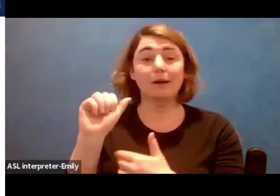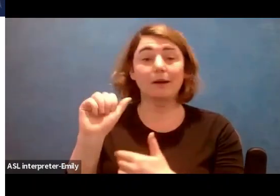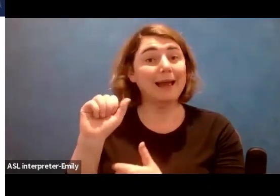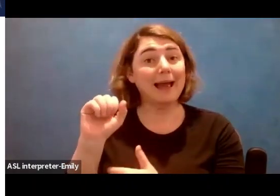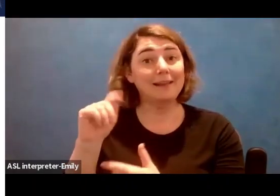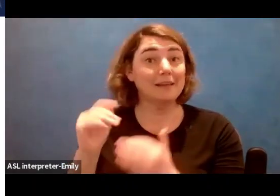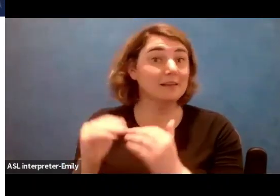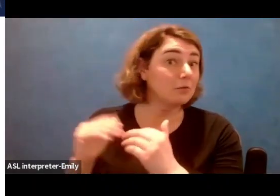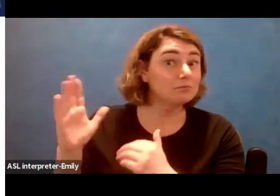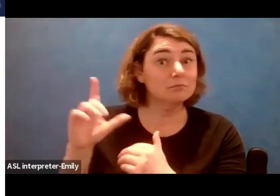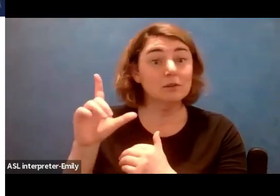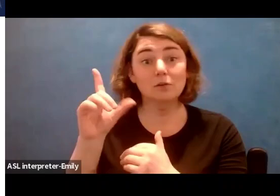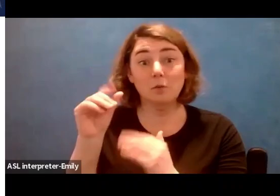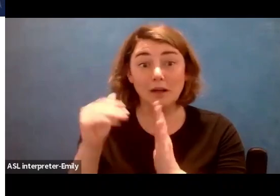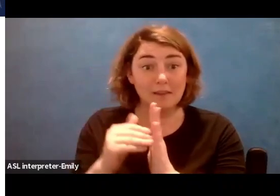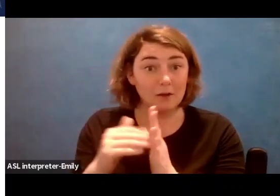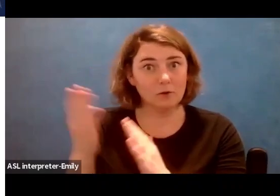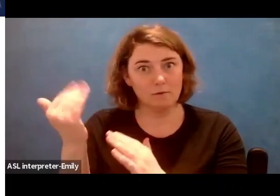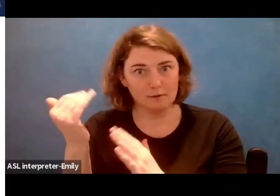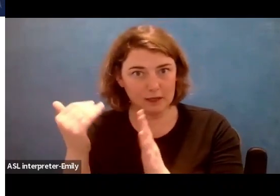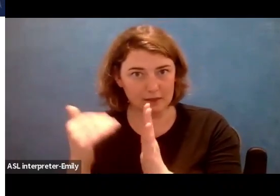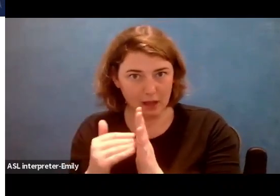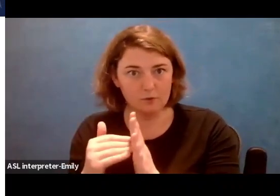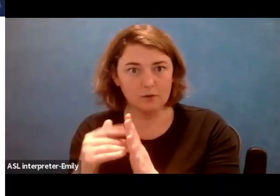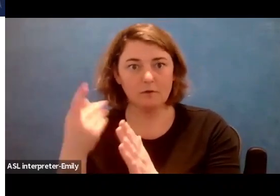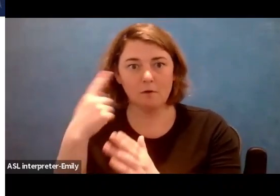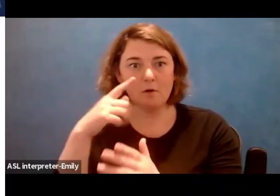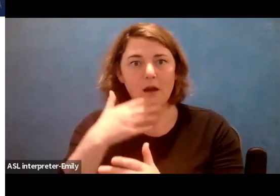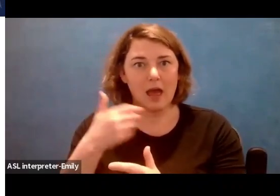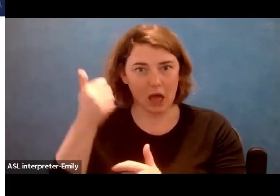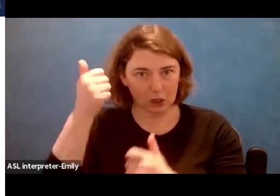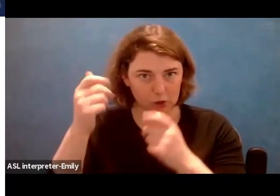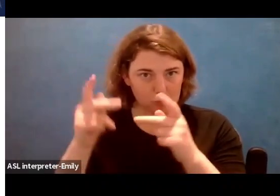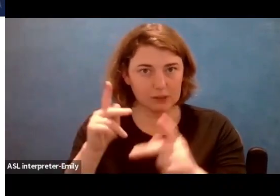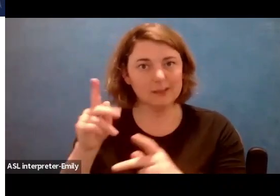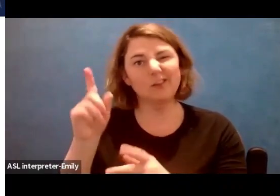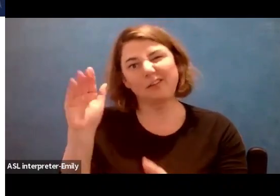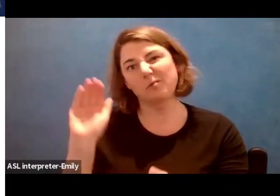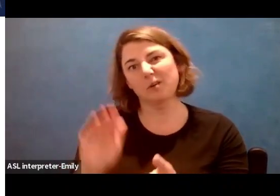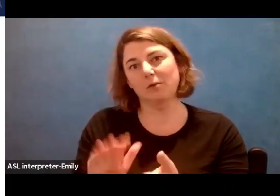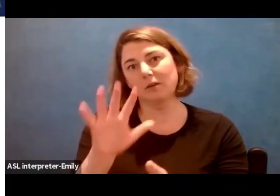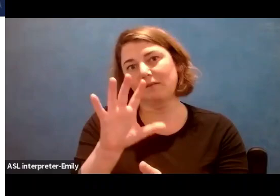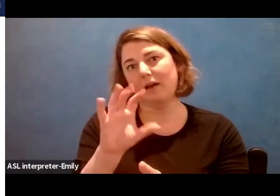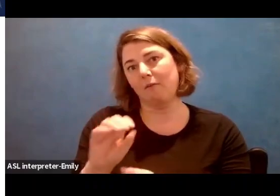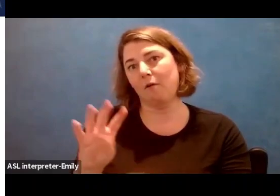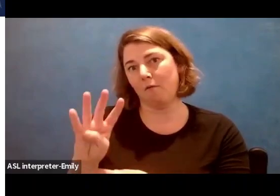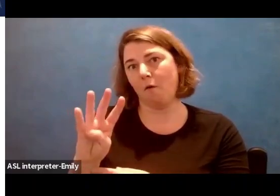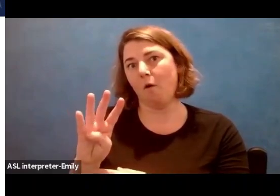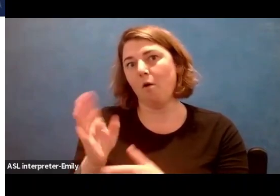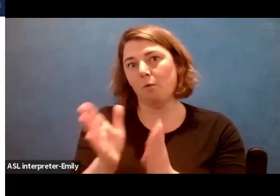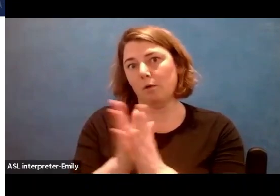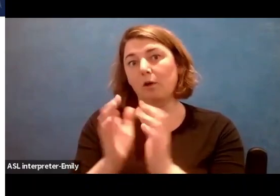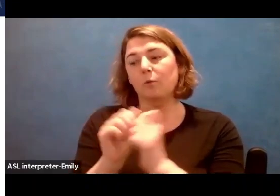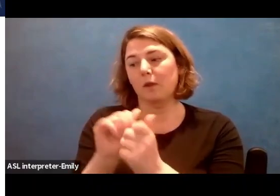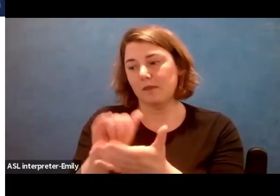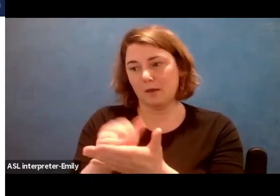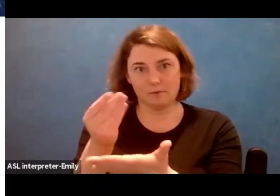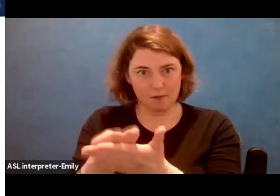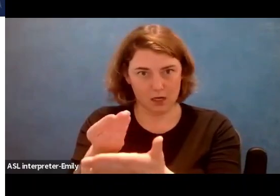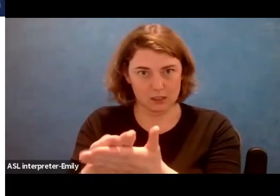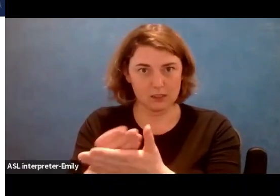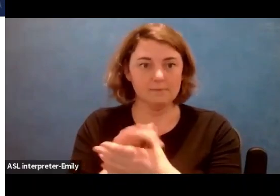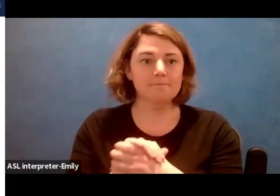or 20,000 for elderly household, you must reduce the 504 request with that funds.